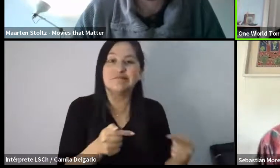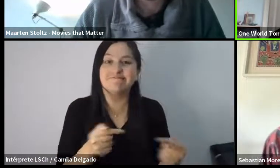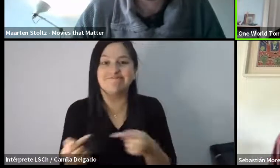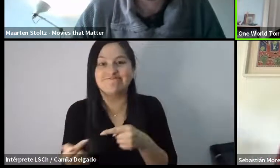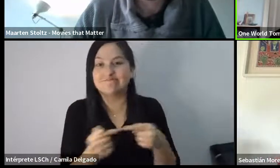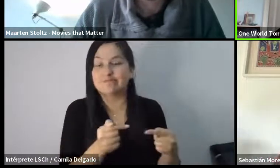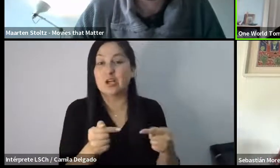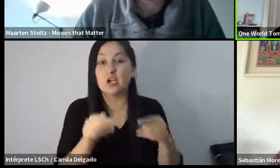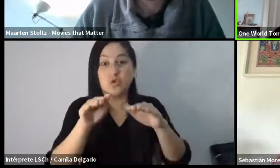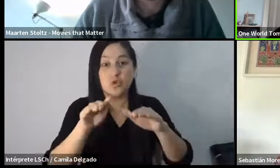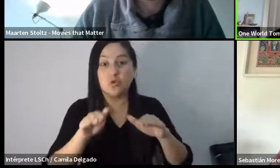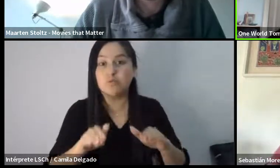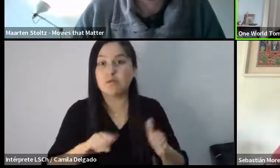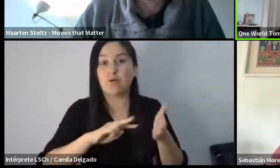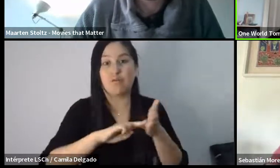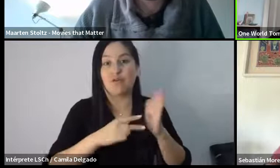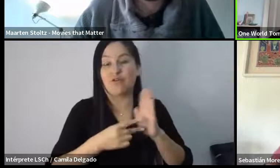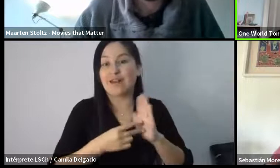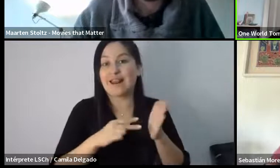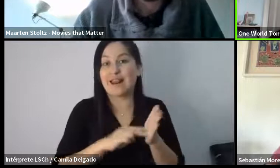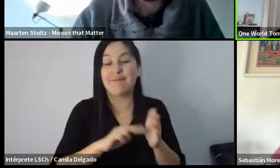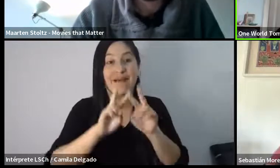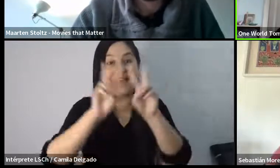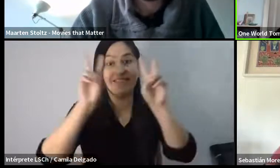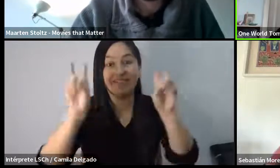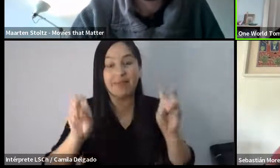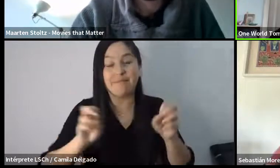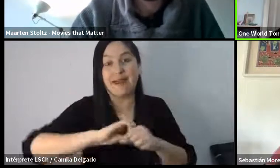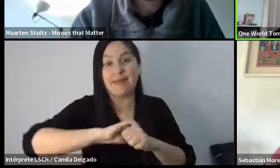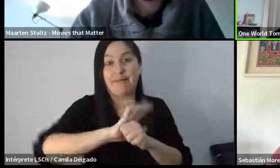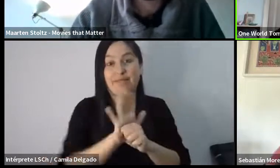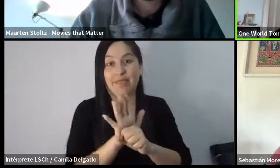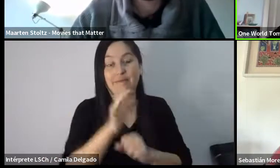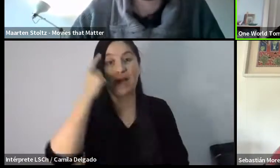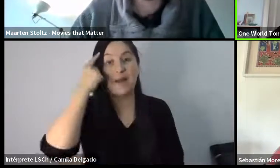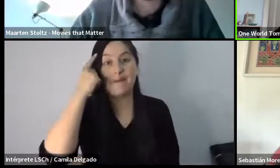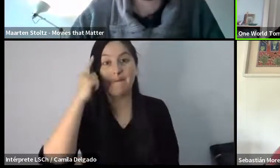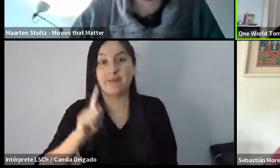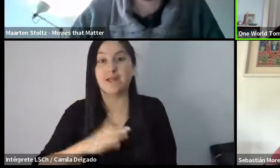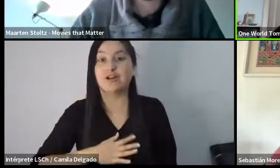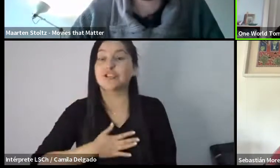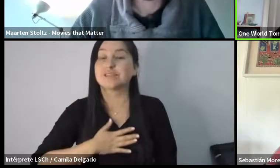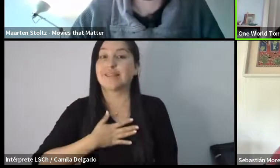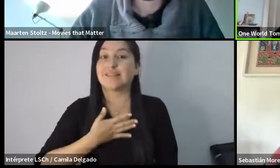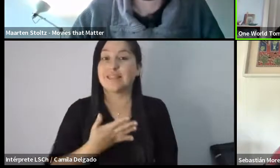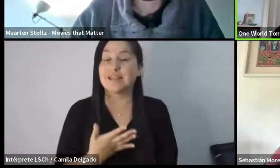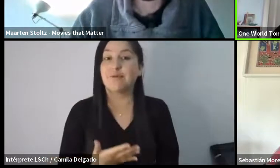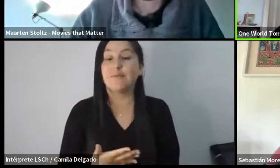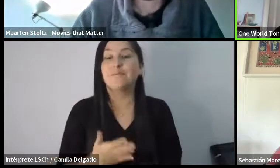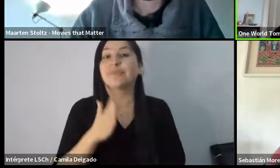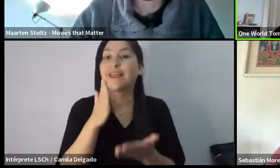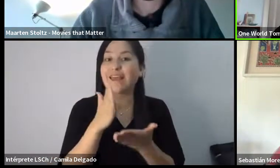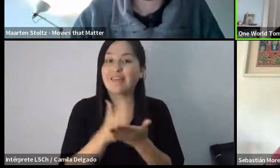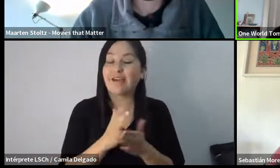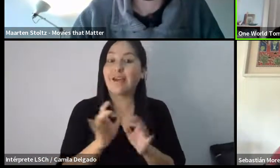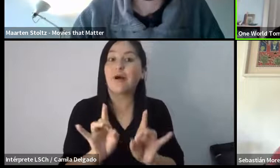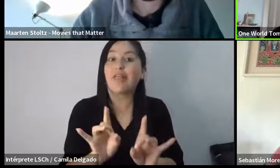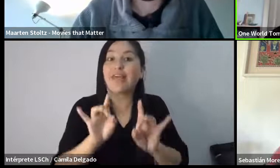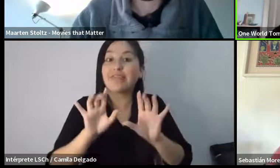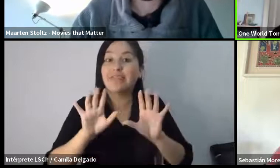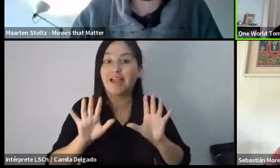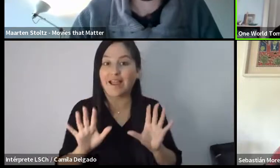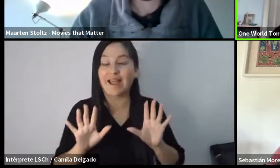of these kind of things. But we felt the urge to highlight the fact that there are still other problems in the world than